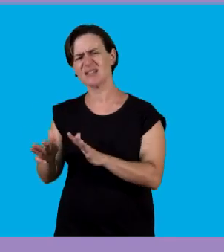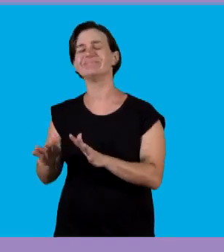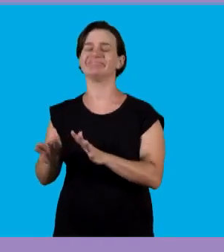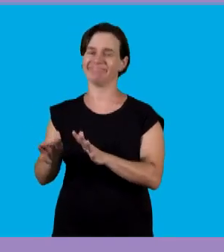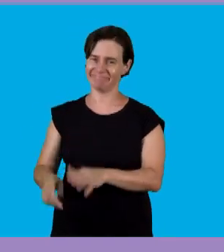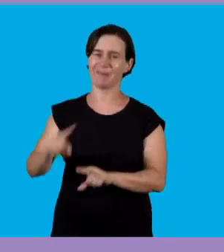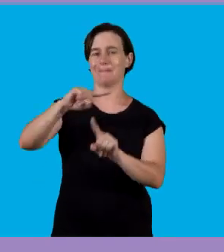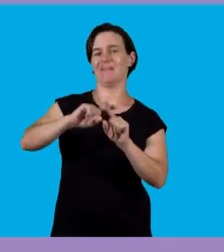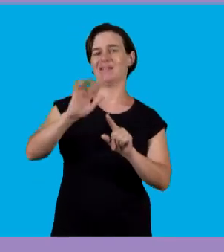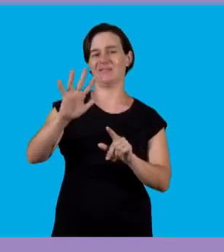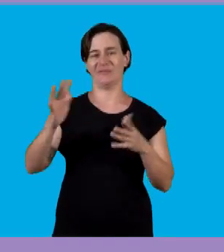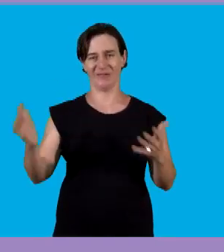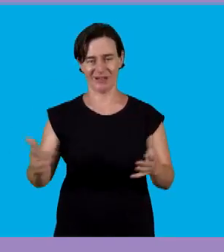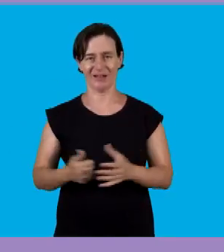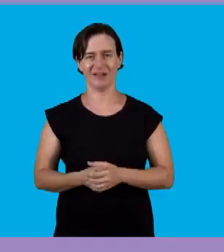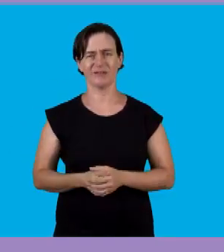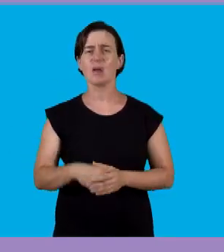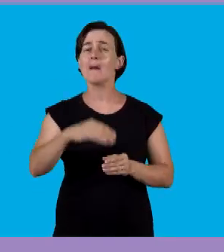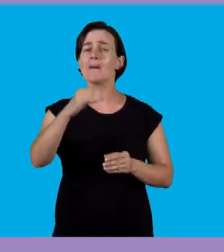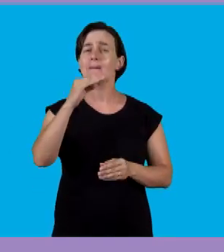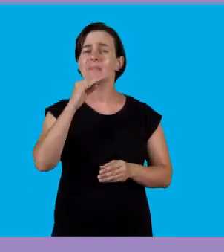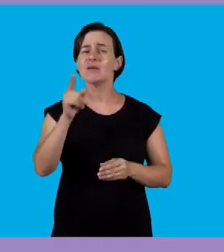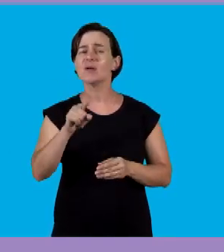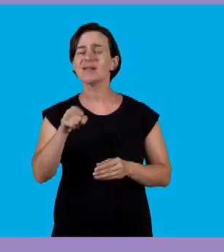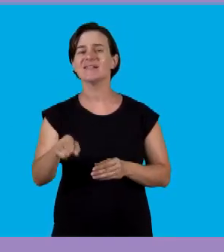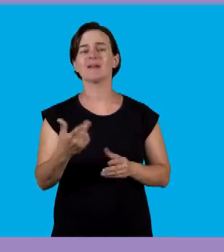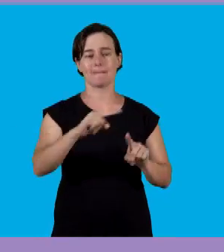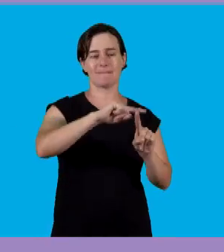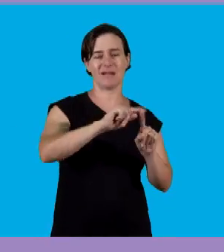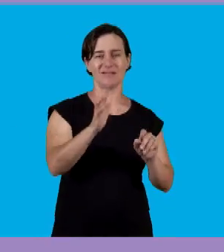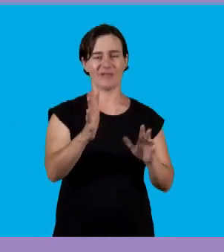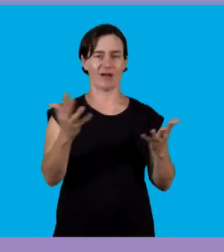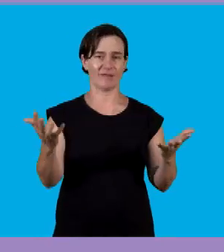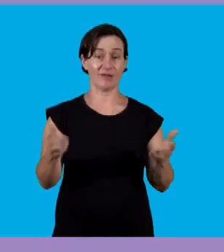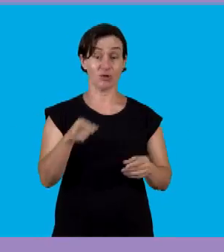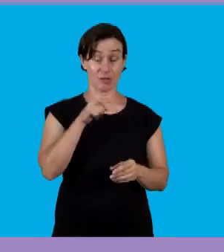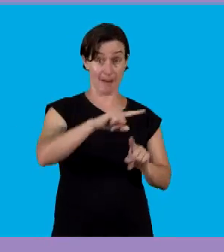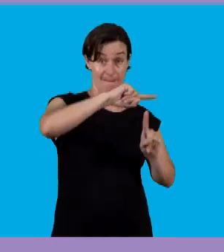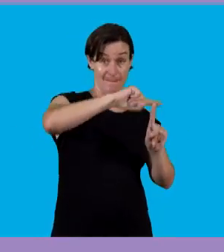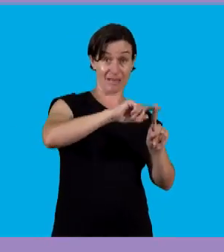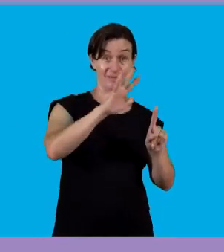19, again, we are adding a 5. And what is that 5? That 5 is our